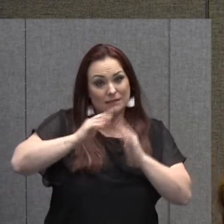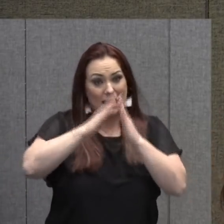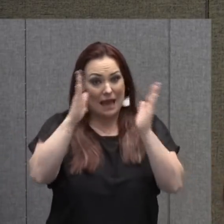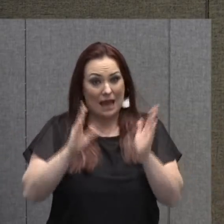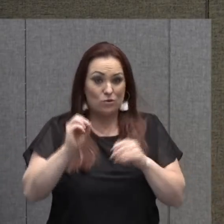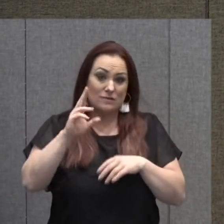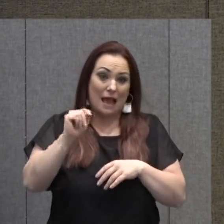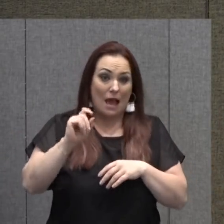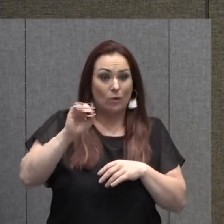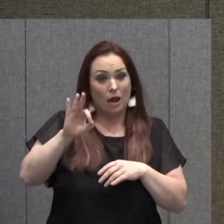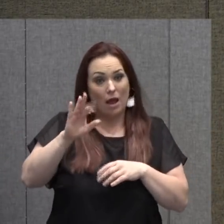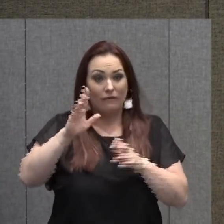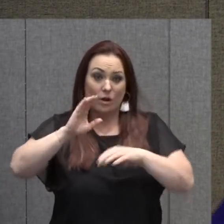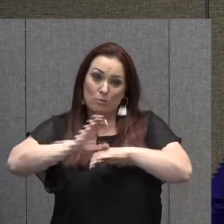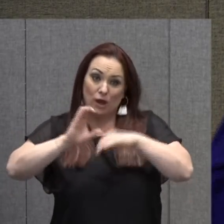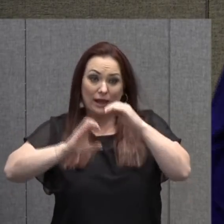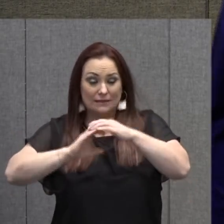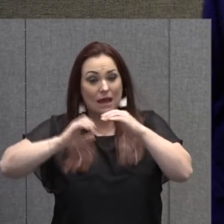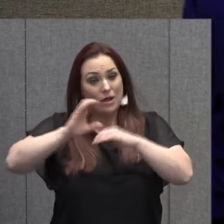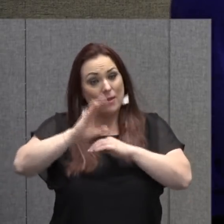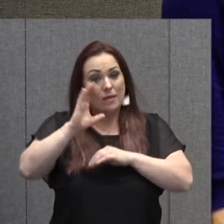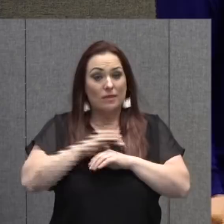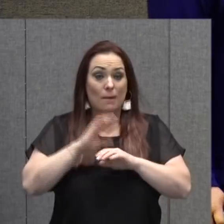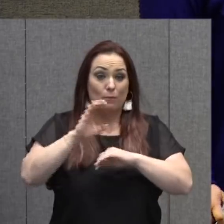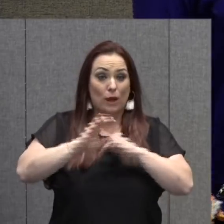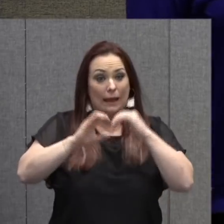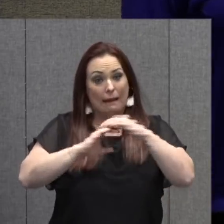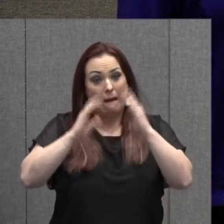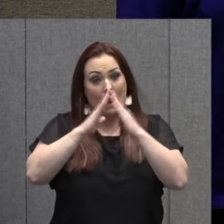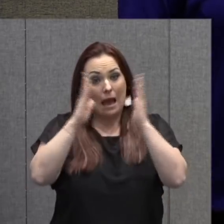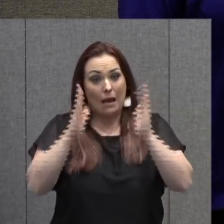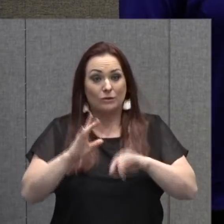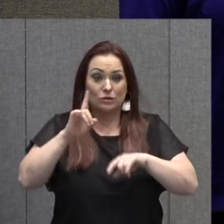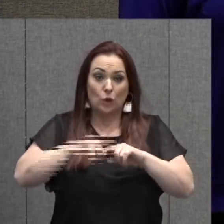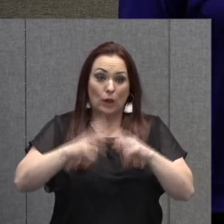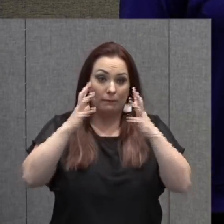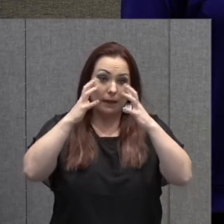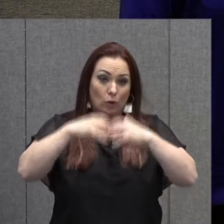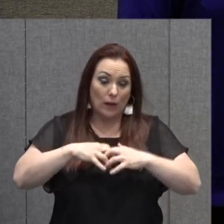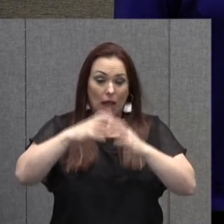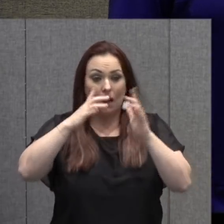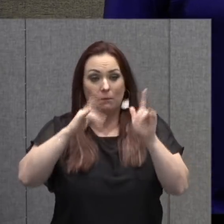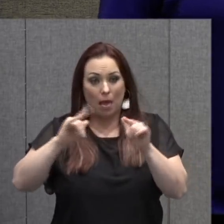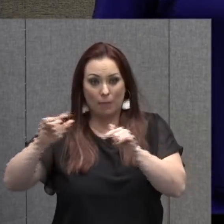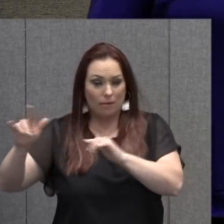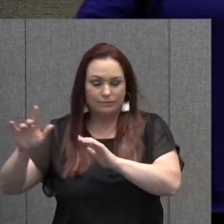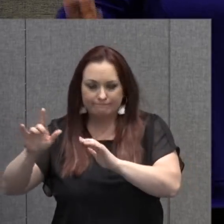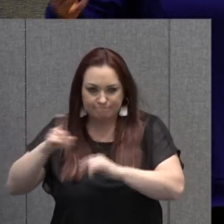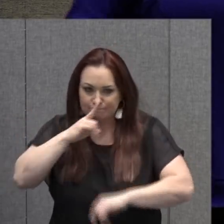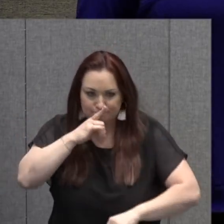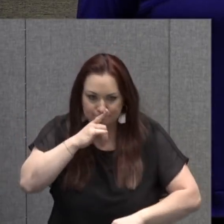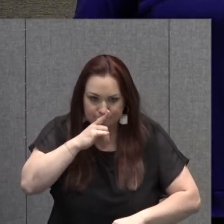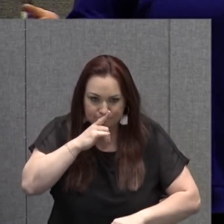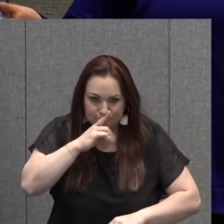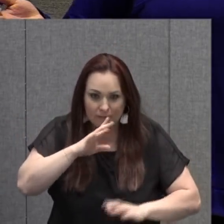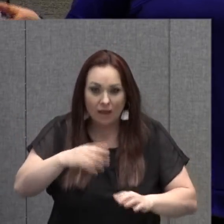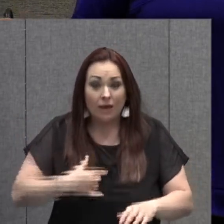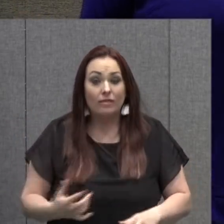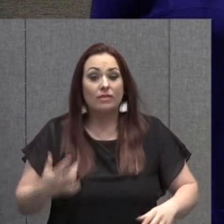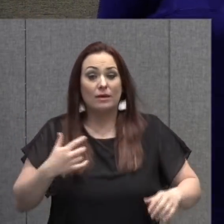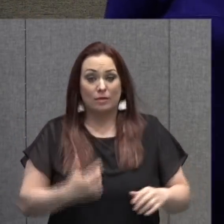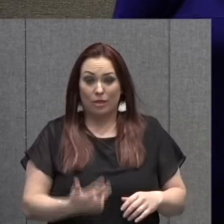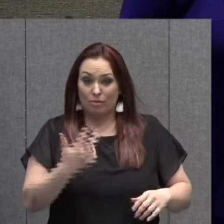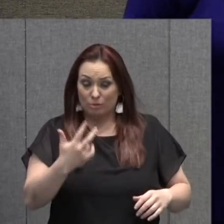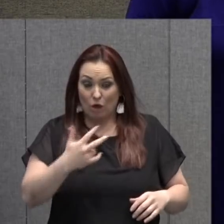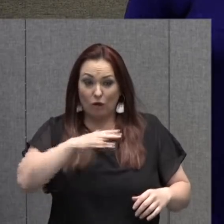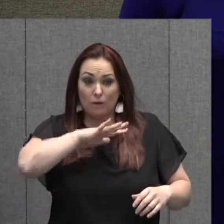need to write all of that. That's okay. I just need to know what's this problem. The wolf wanted to eat him. The solution was the third little pig was